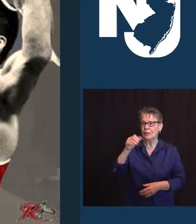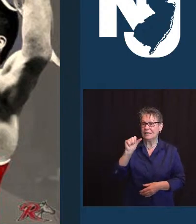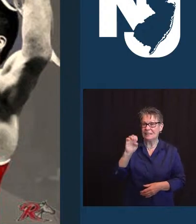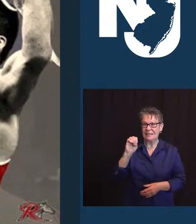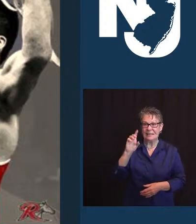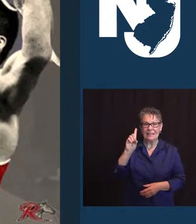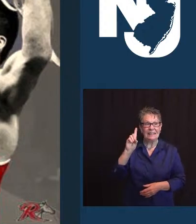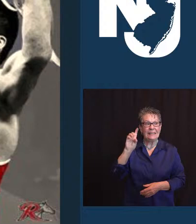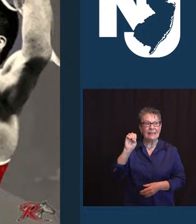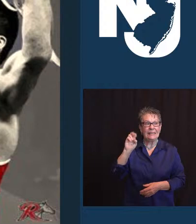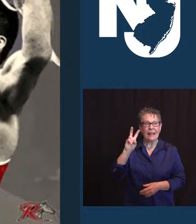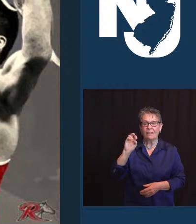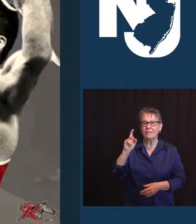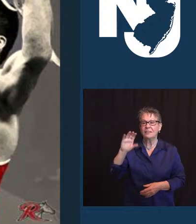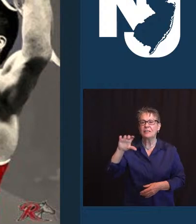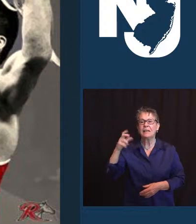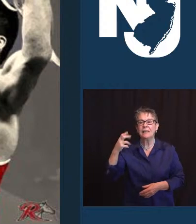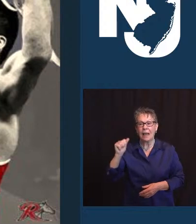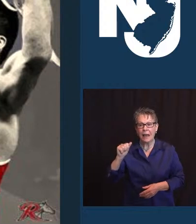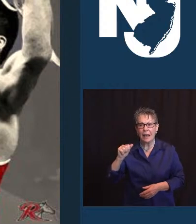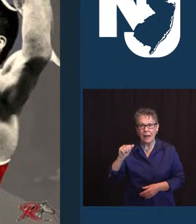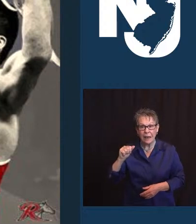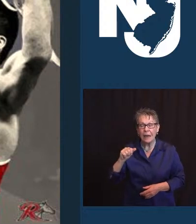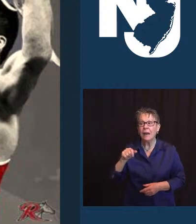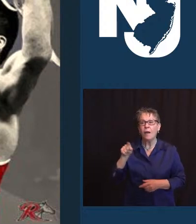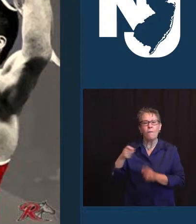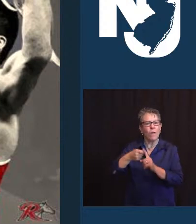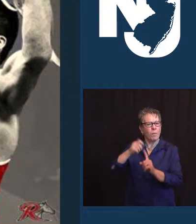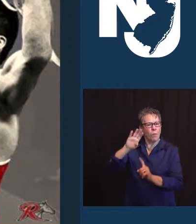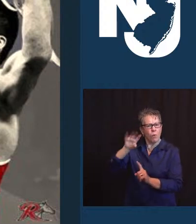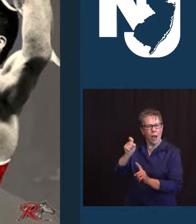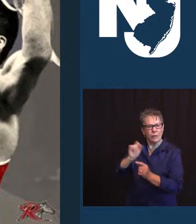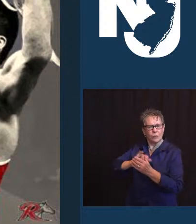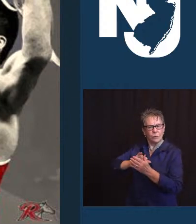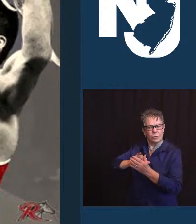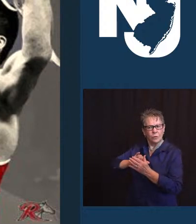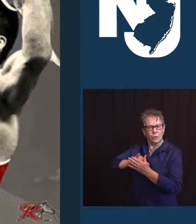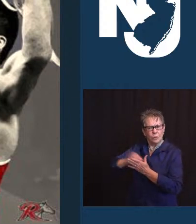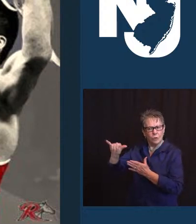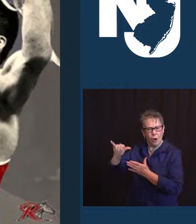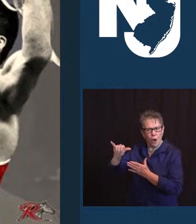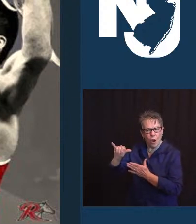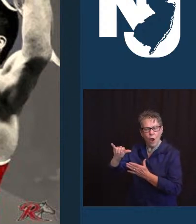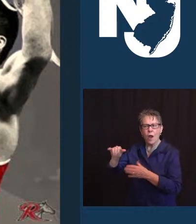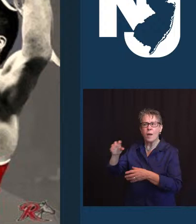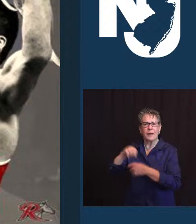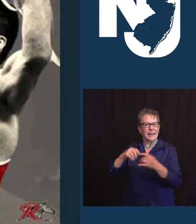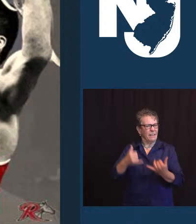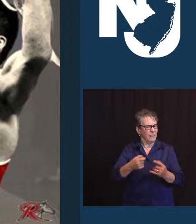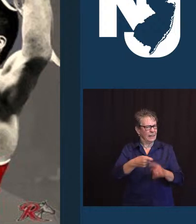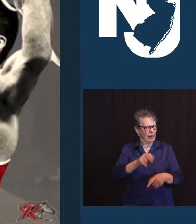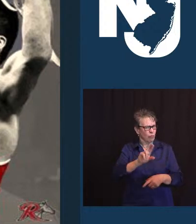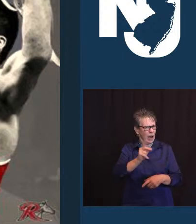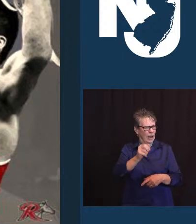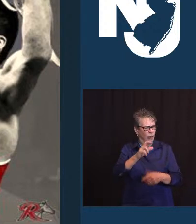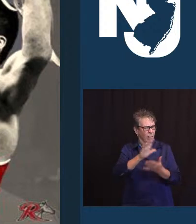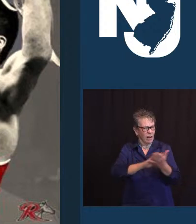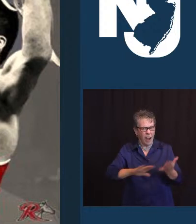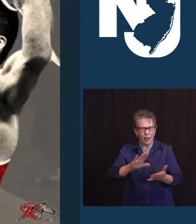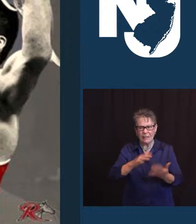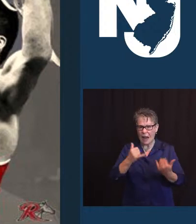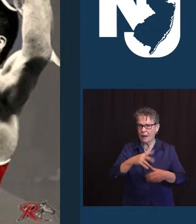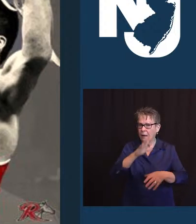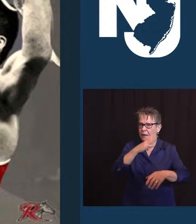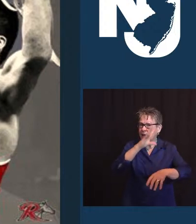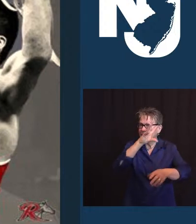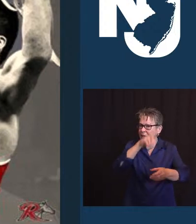first wrestler in school history to make it to a national final match at 157 pounds, pinning the